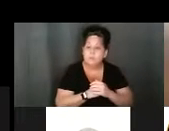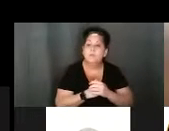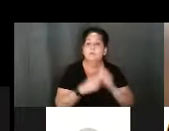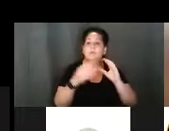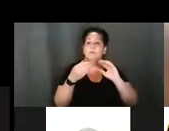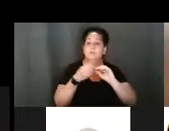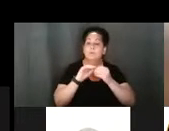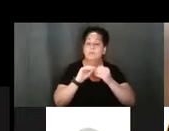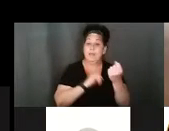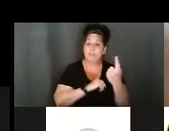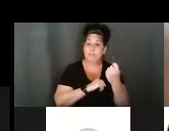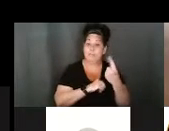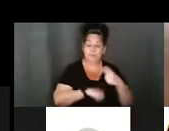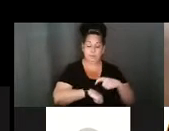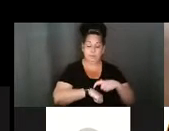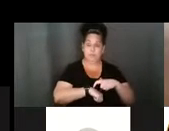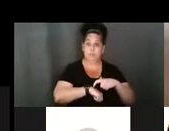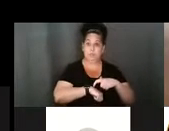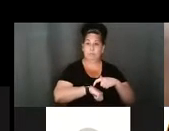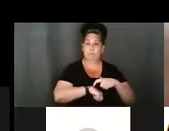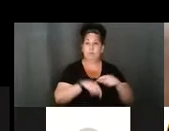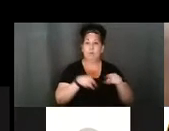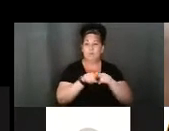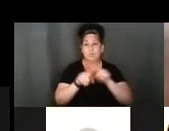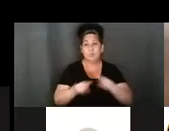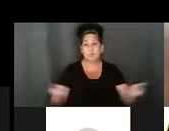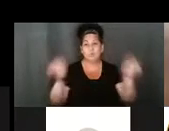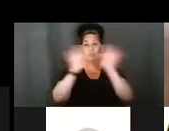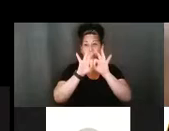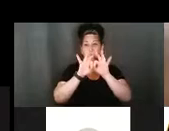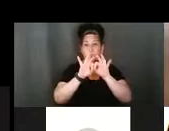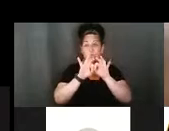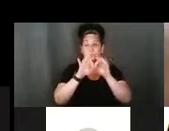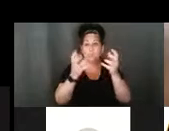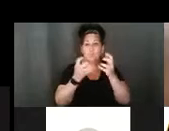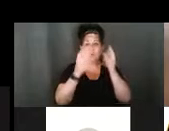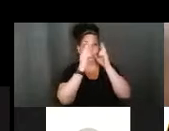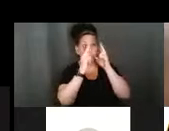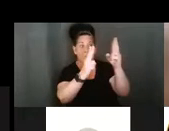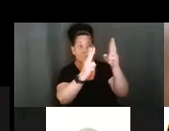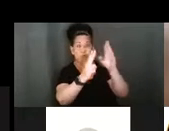number 11, time. That's very important to us. We want to honor